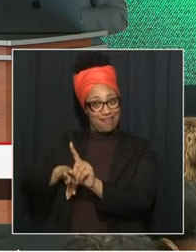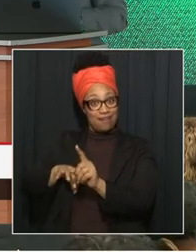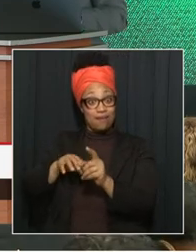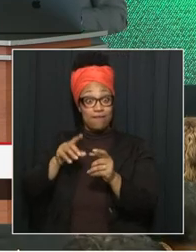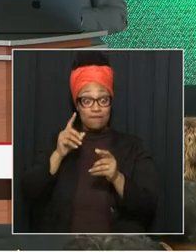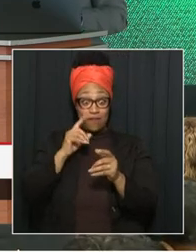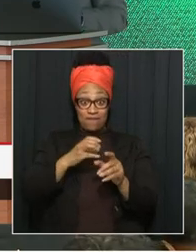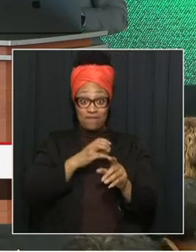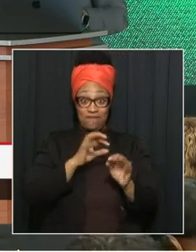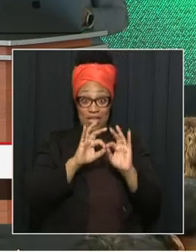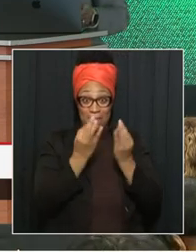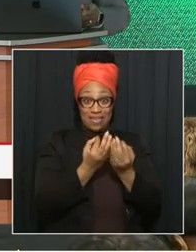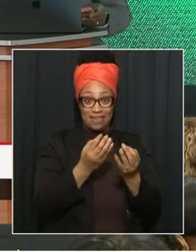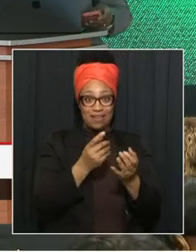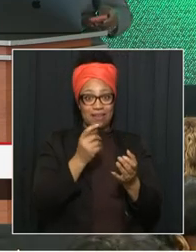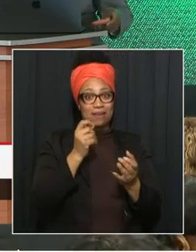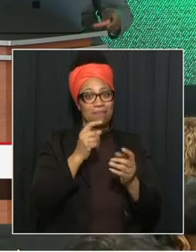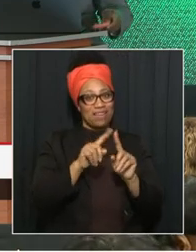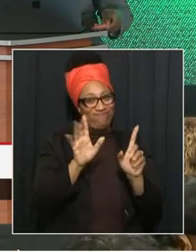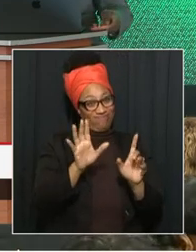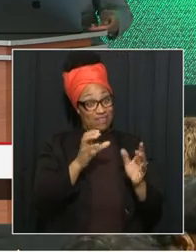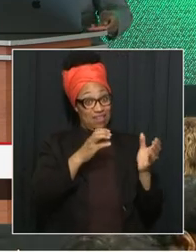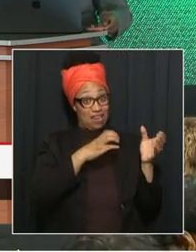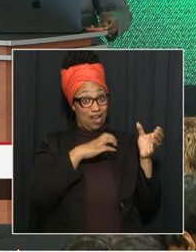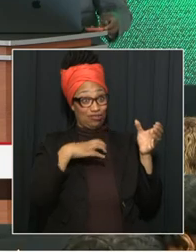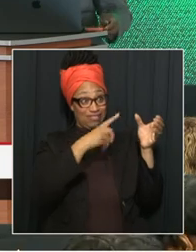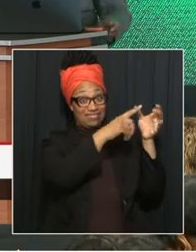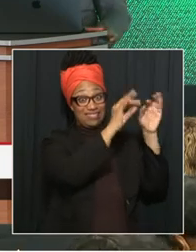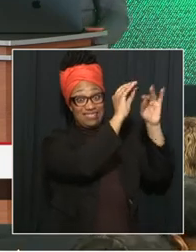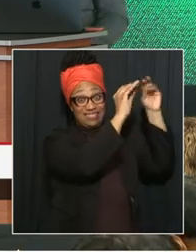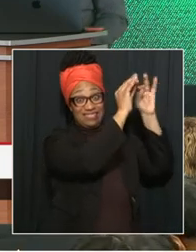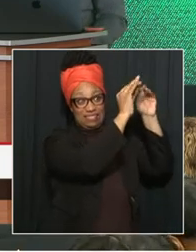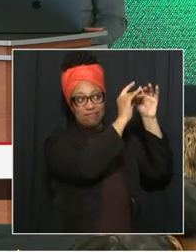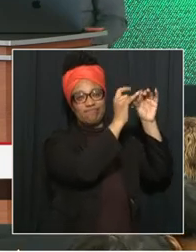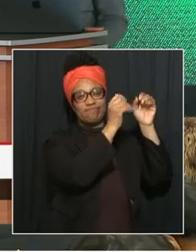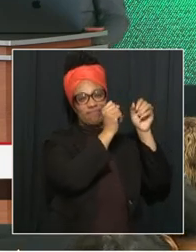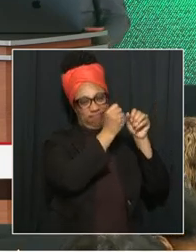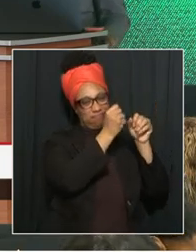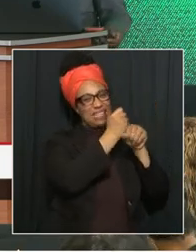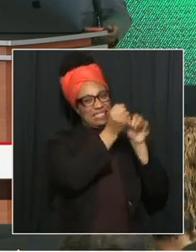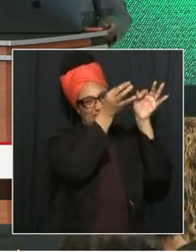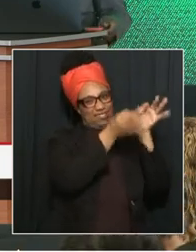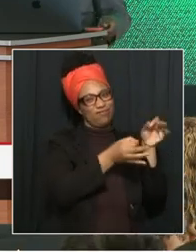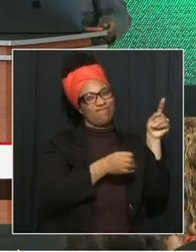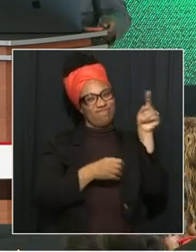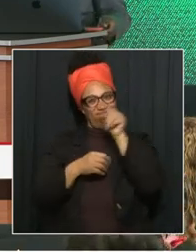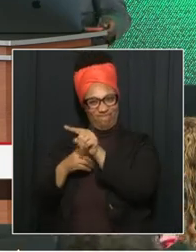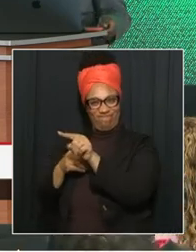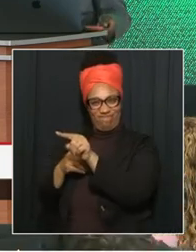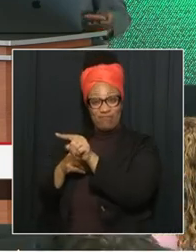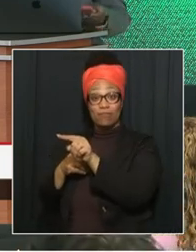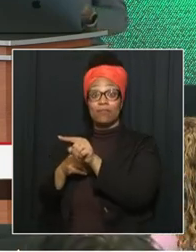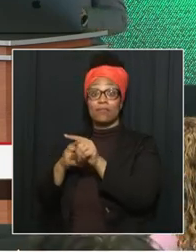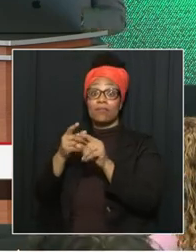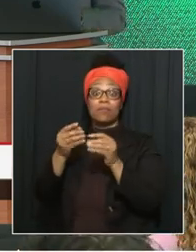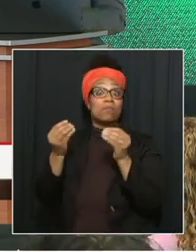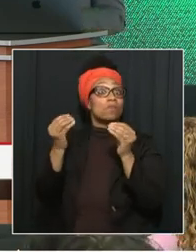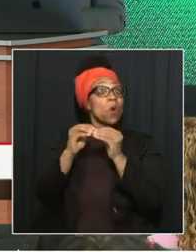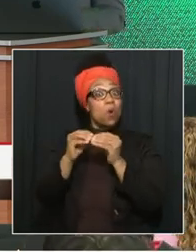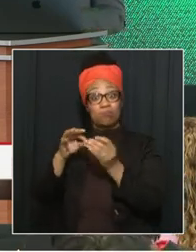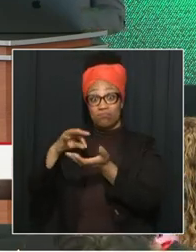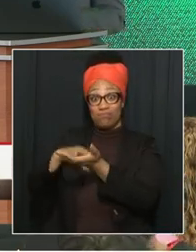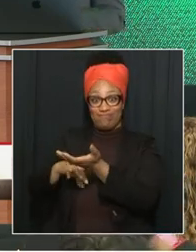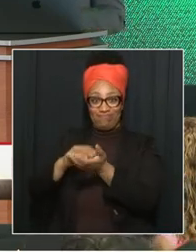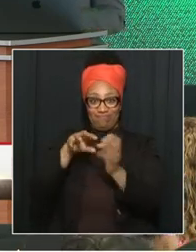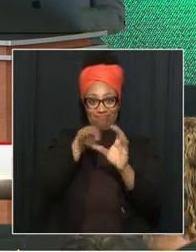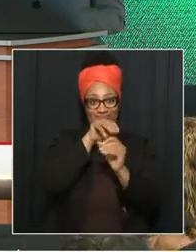the past really several years. So we'll be able to have more benefit and more access to state schools if folks need to go to state